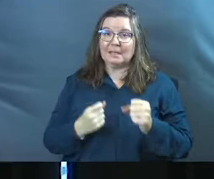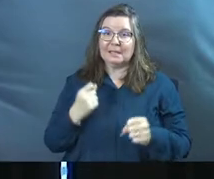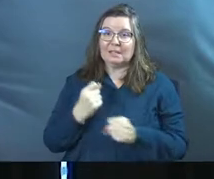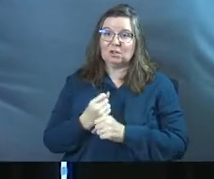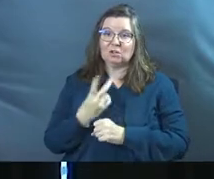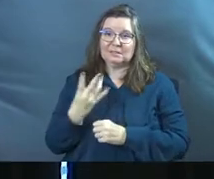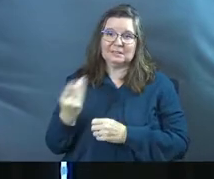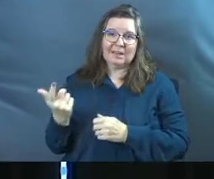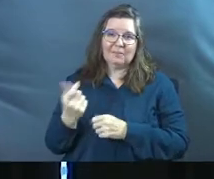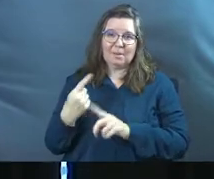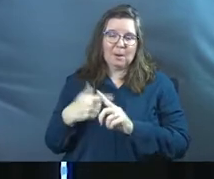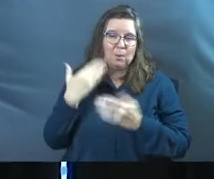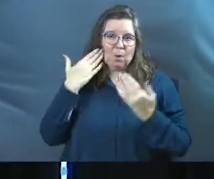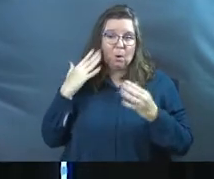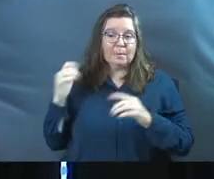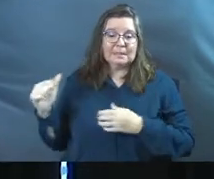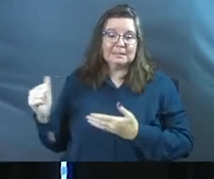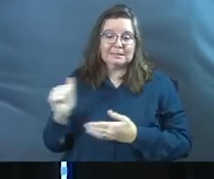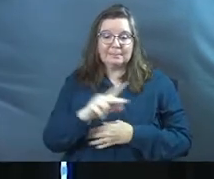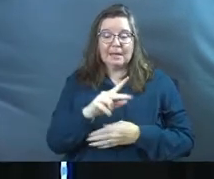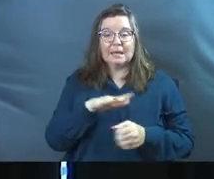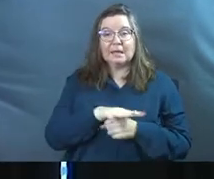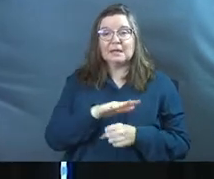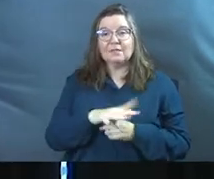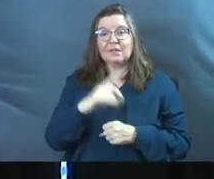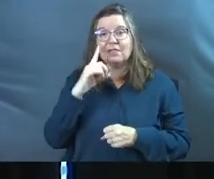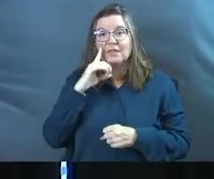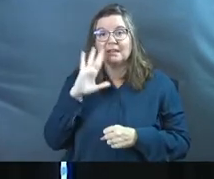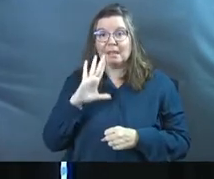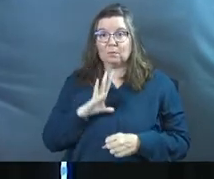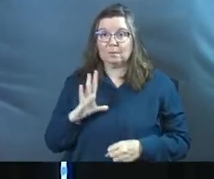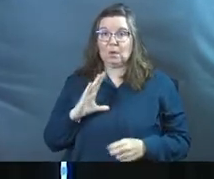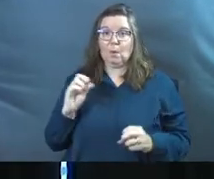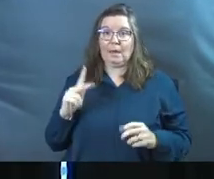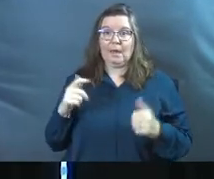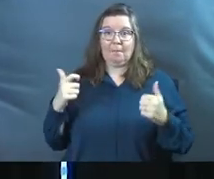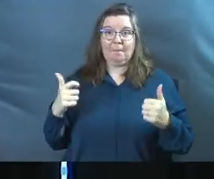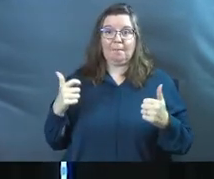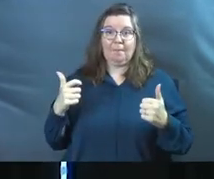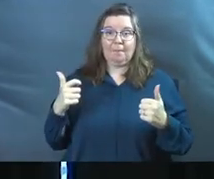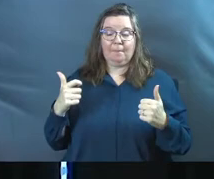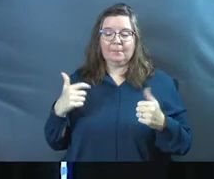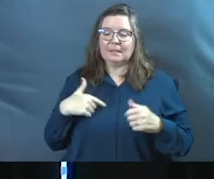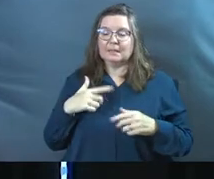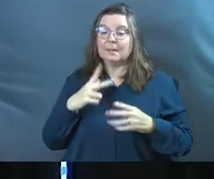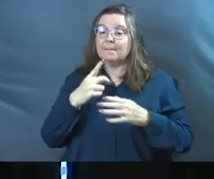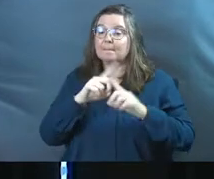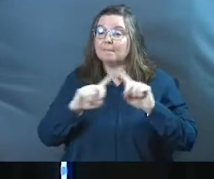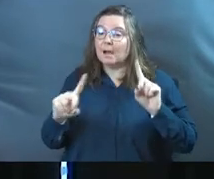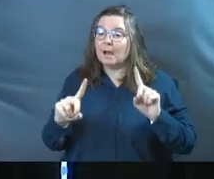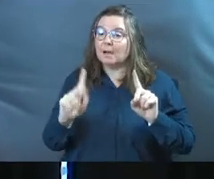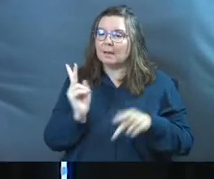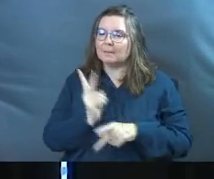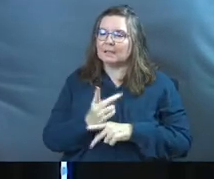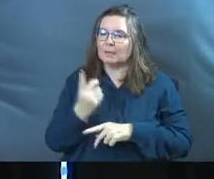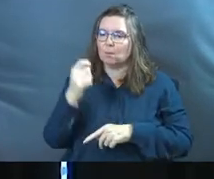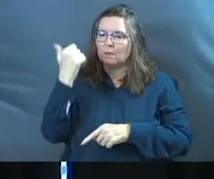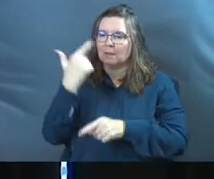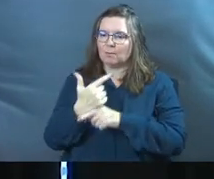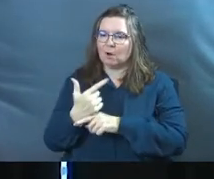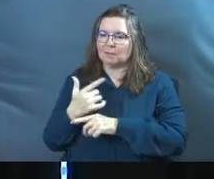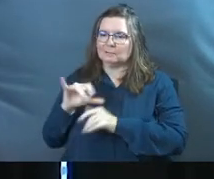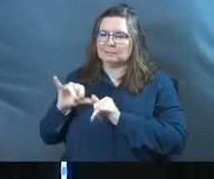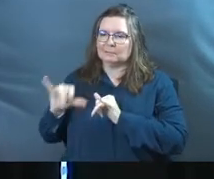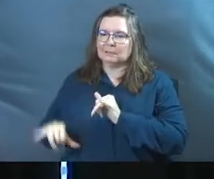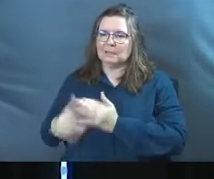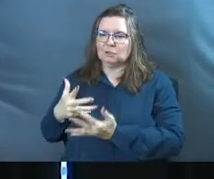or several months, we don't know, but he sends them back enough that they think they're gonna be okay. And he says, but I'm gonna keep one of the brothers